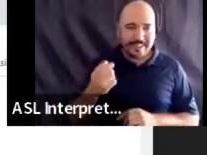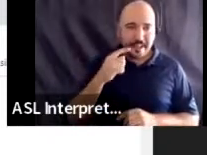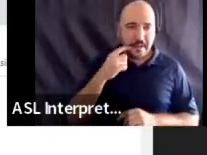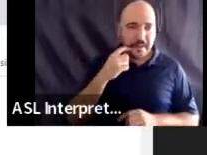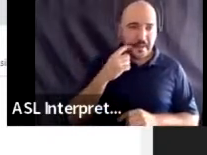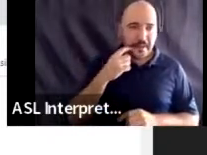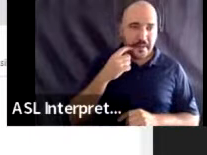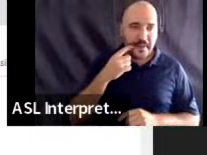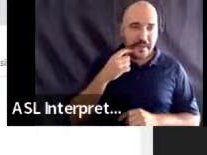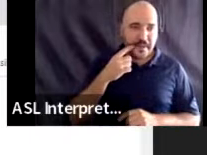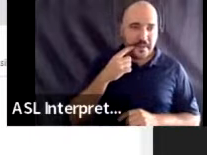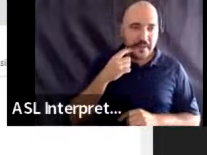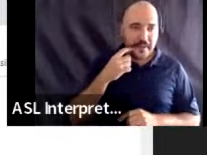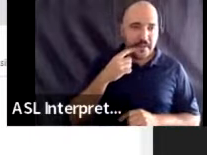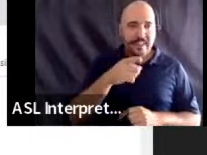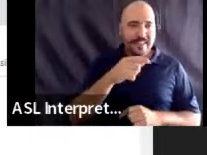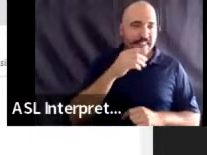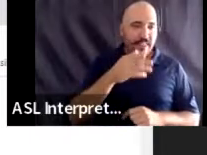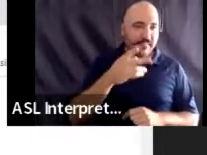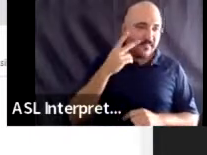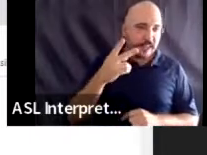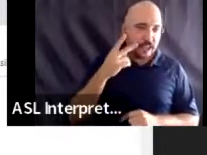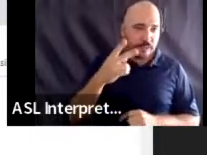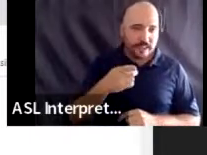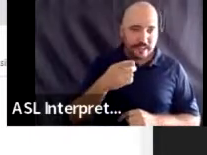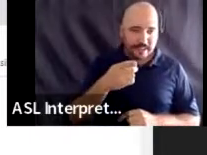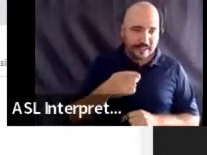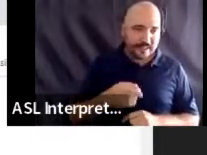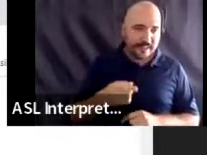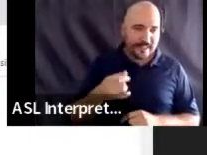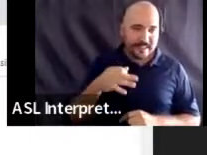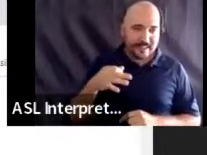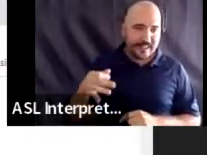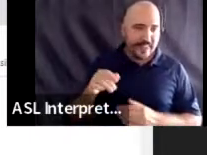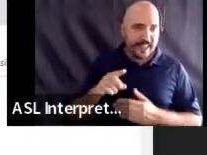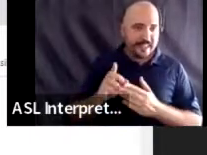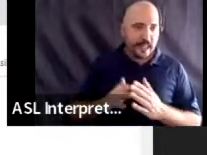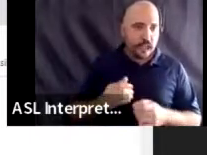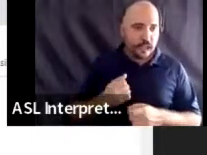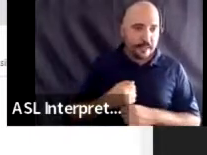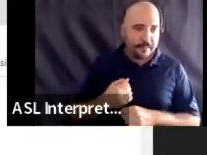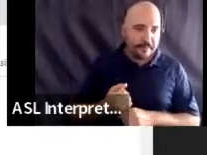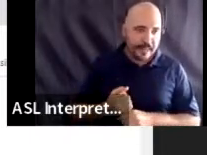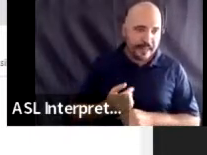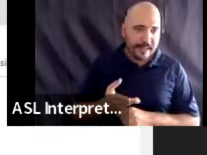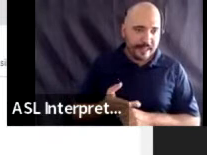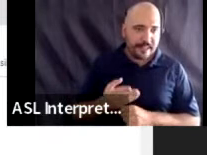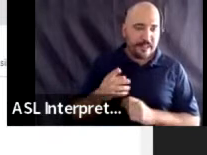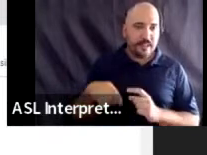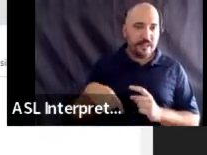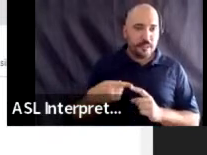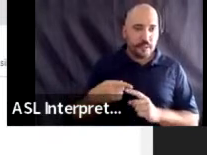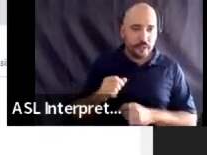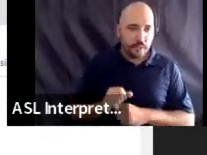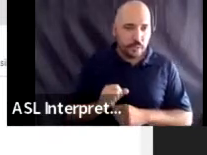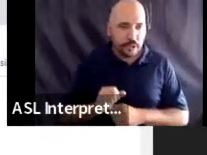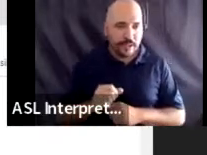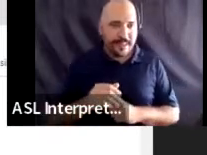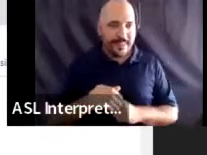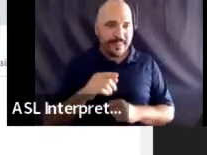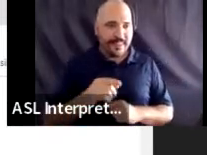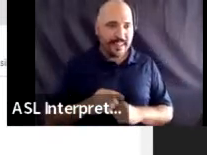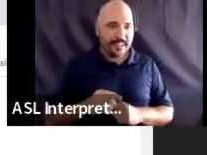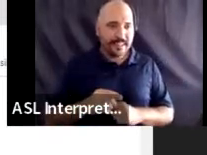I believe it's not there visually. So this is just a decision that our designer made when working on this.